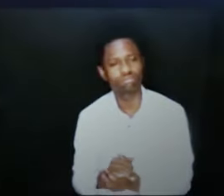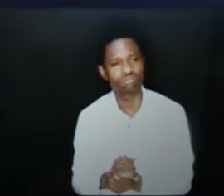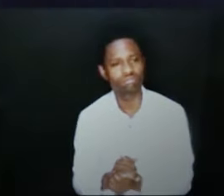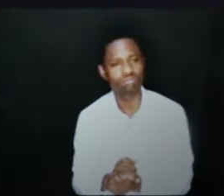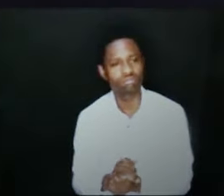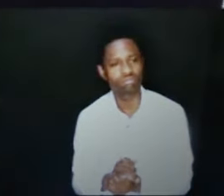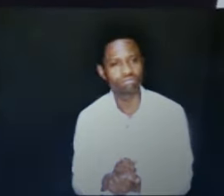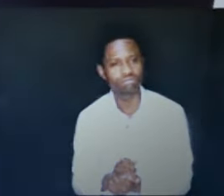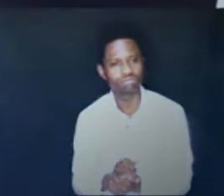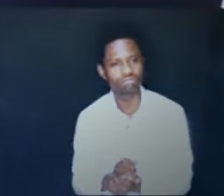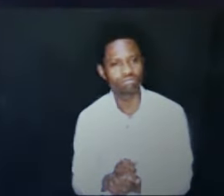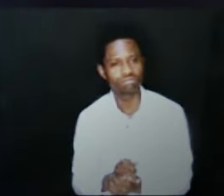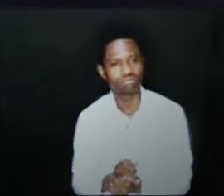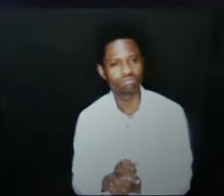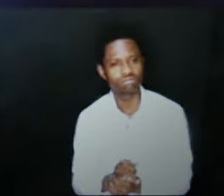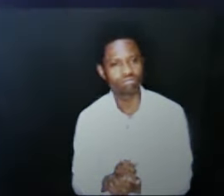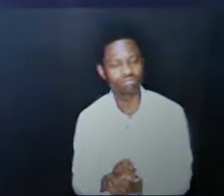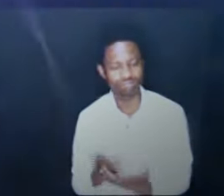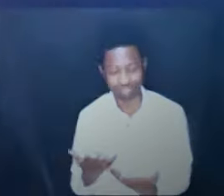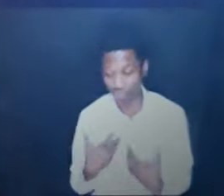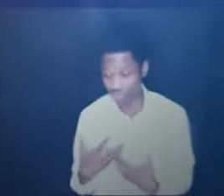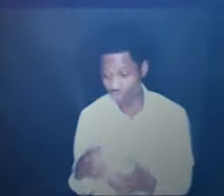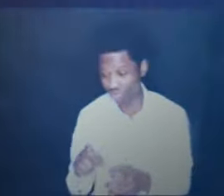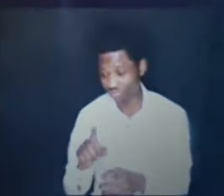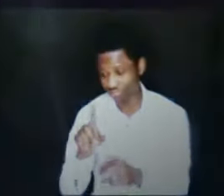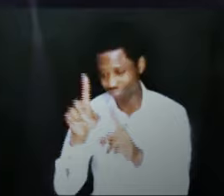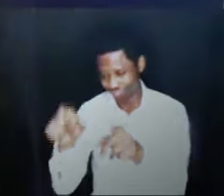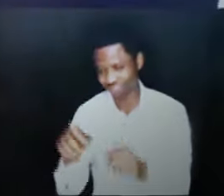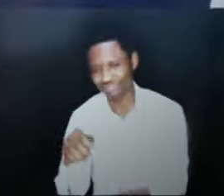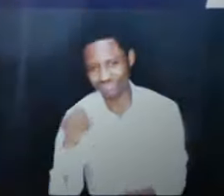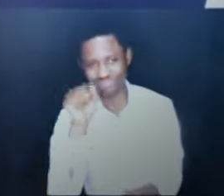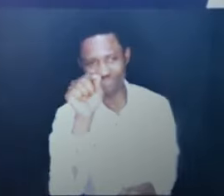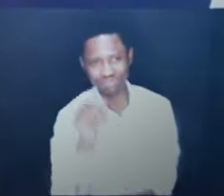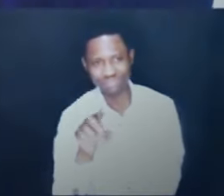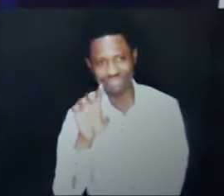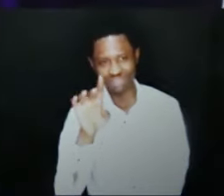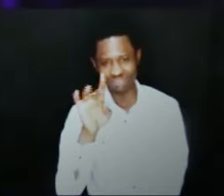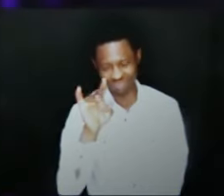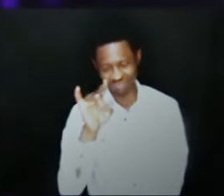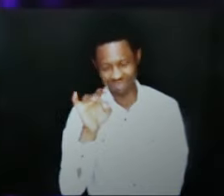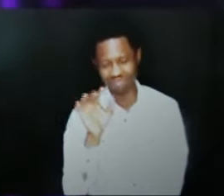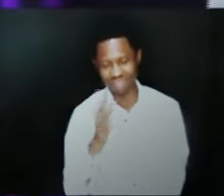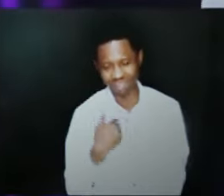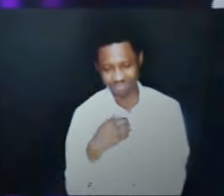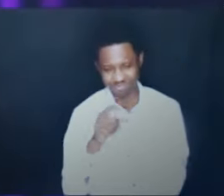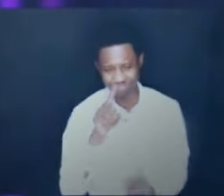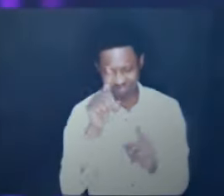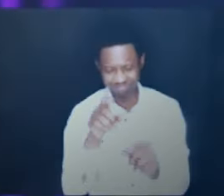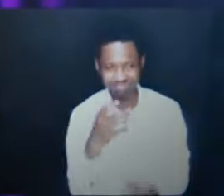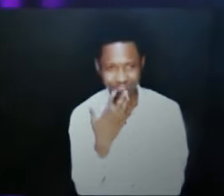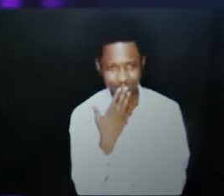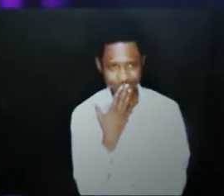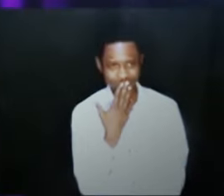Mm-hmm. I want to ask a question, verse 18. But